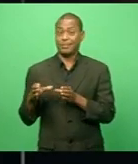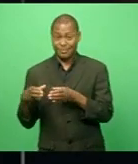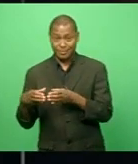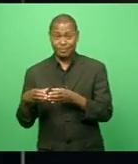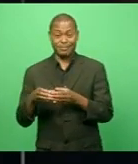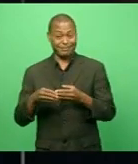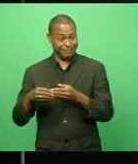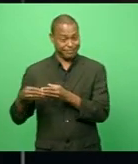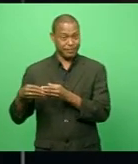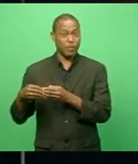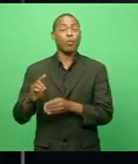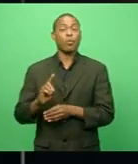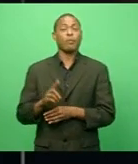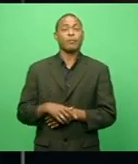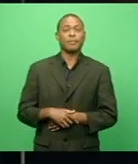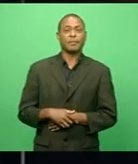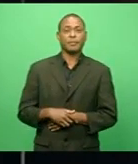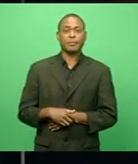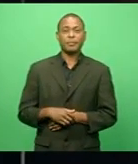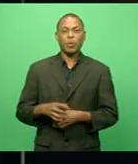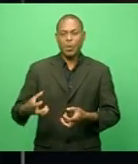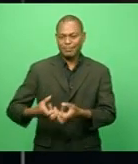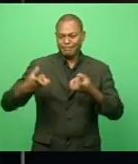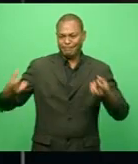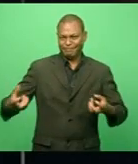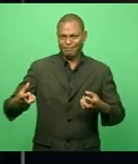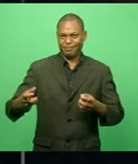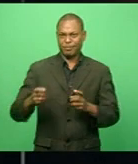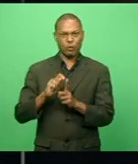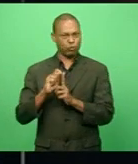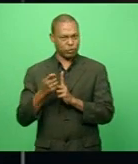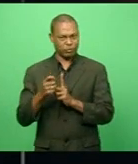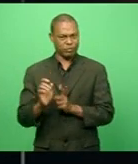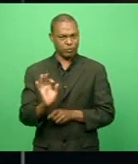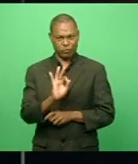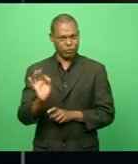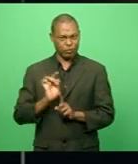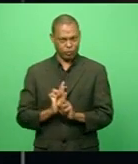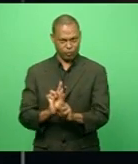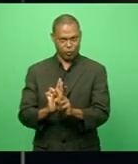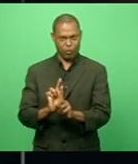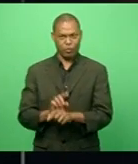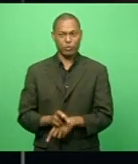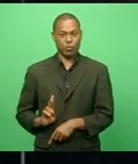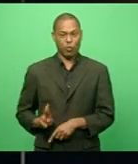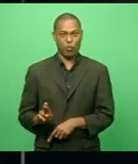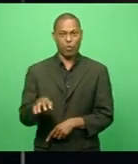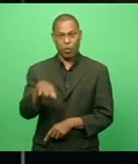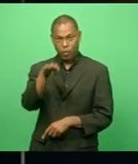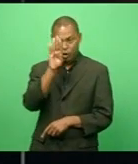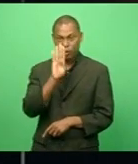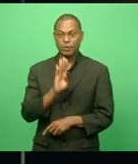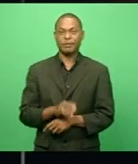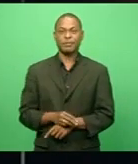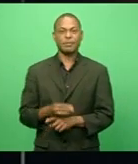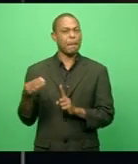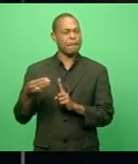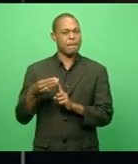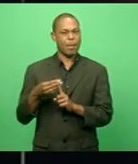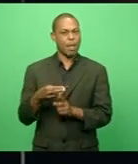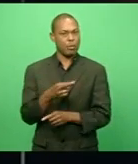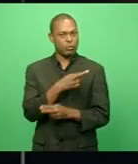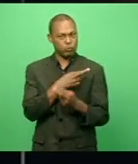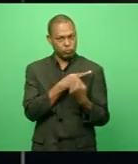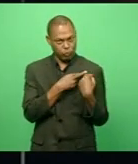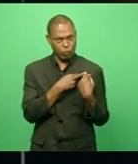Parliament, but SODELPA's MPs have broken away from tradition. There is also word that Roteimumu Kepa played a major role in the process, and